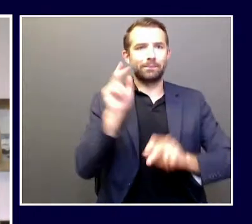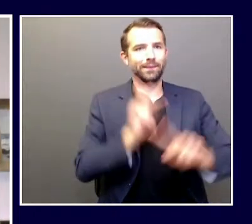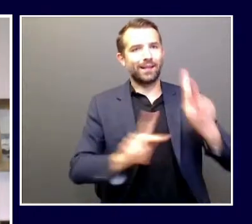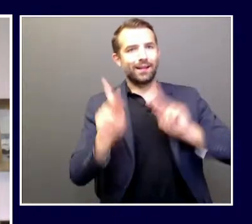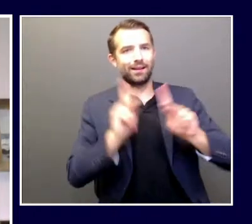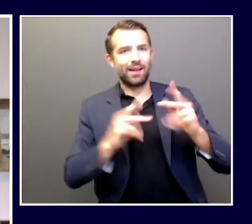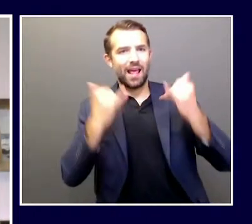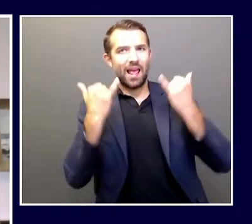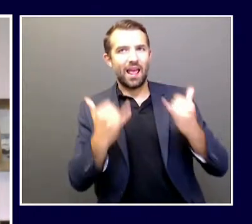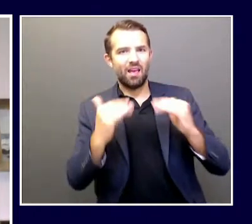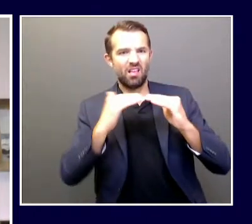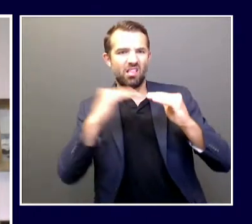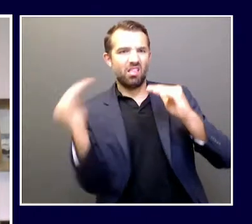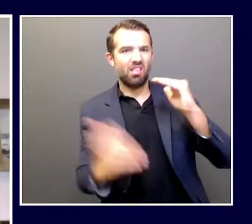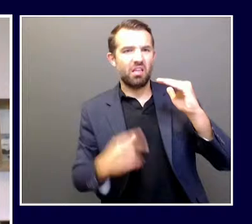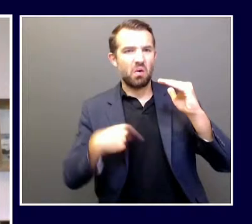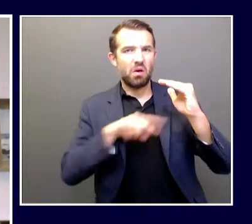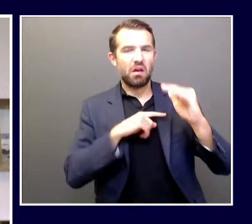this mandate is somehow,